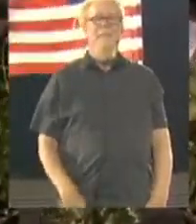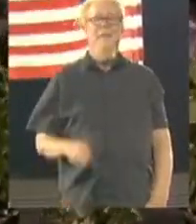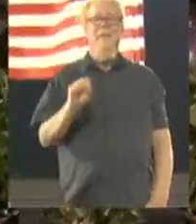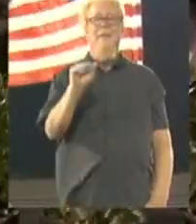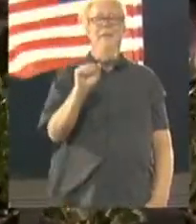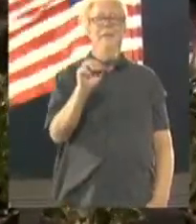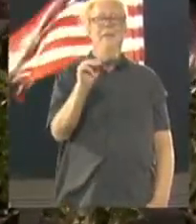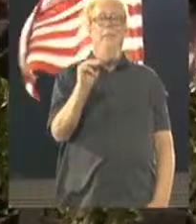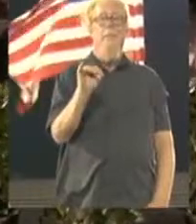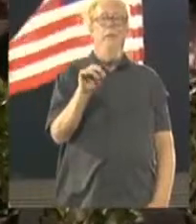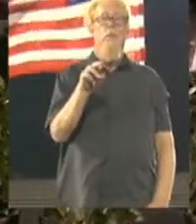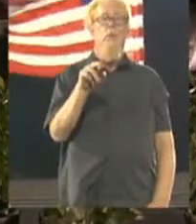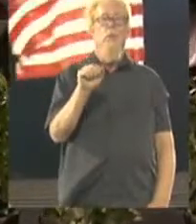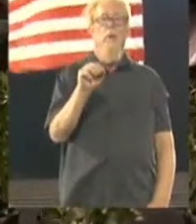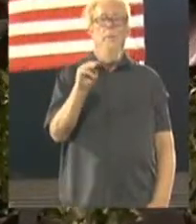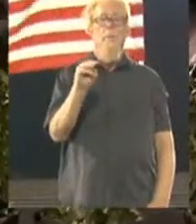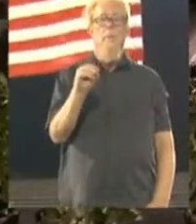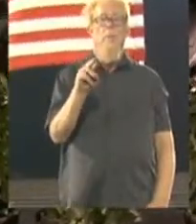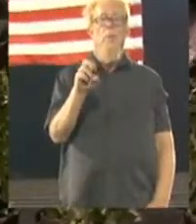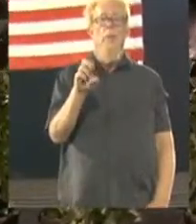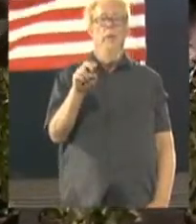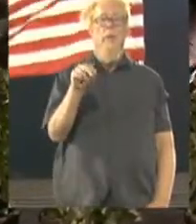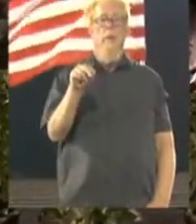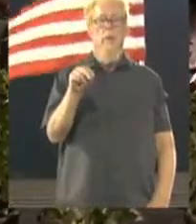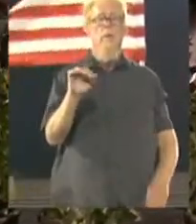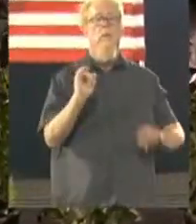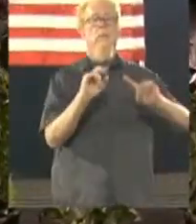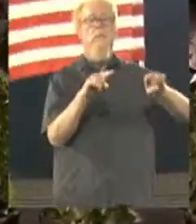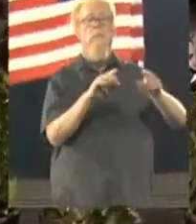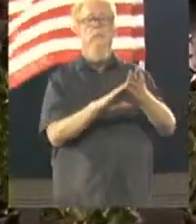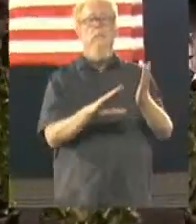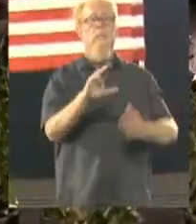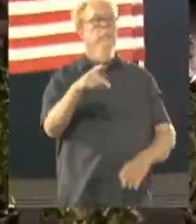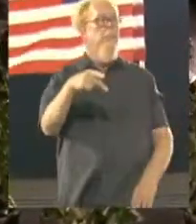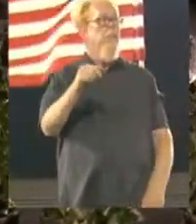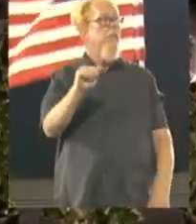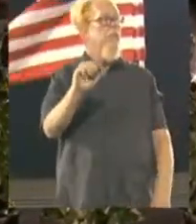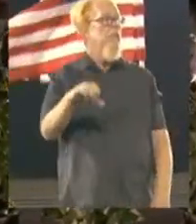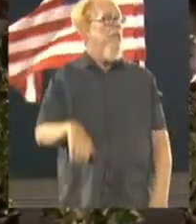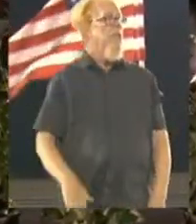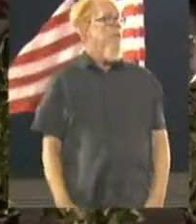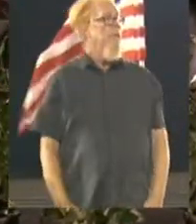Samira M. Monayan will be attending Palo Alto College.